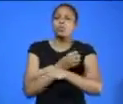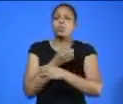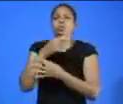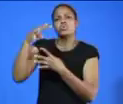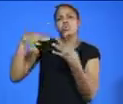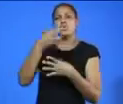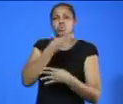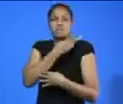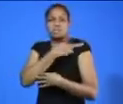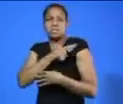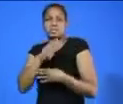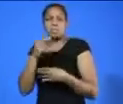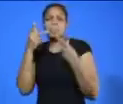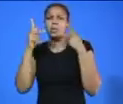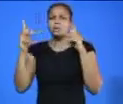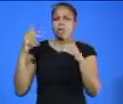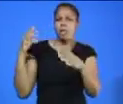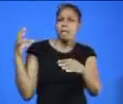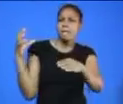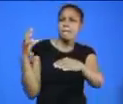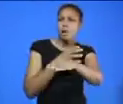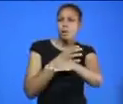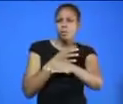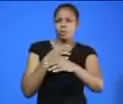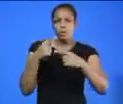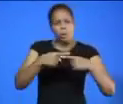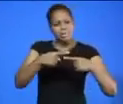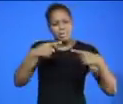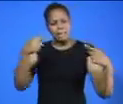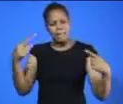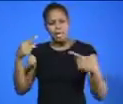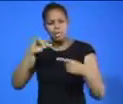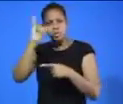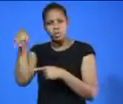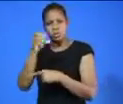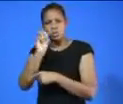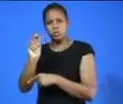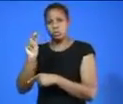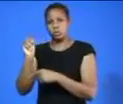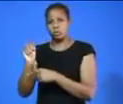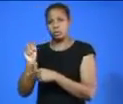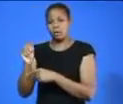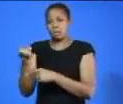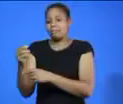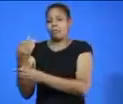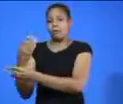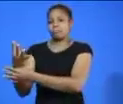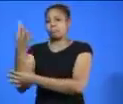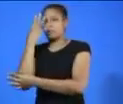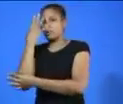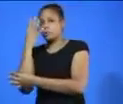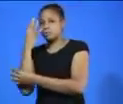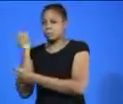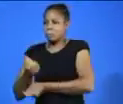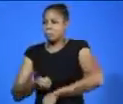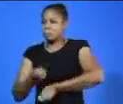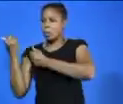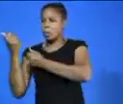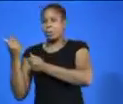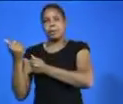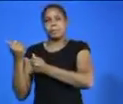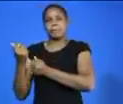socio-religio-political powers were stacked up against John the Baptist. They arrested him. They threw him in jail.